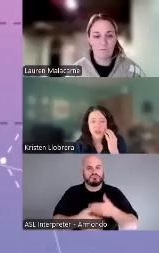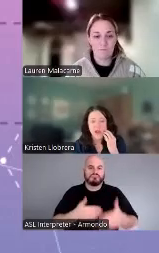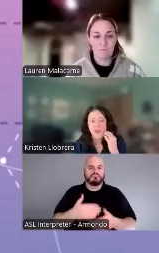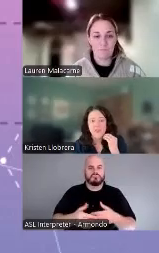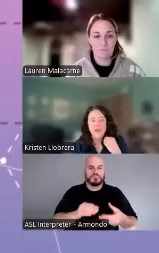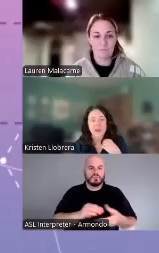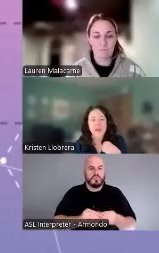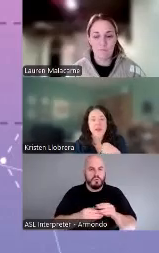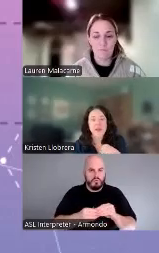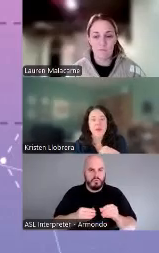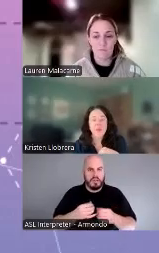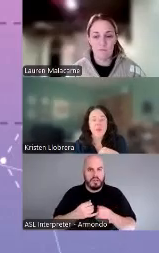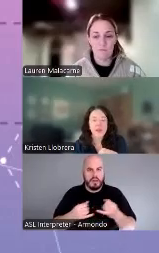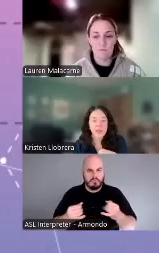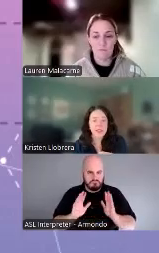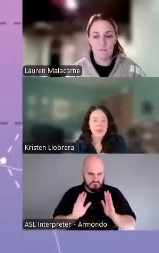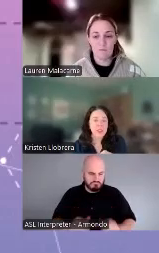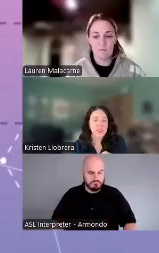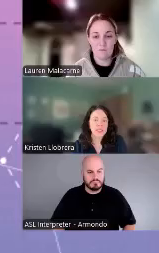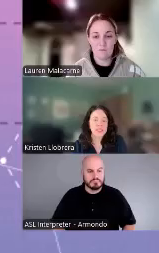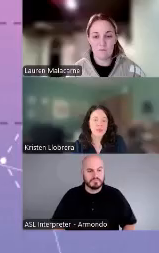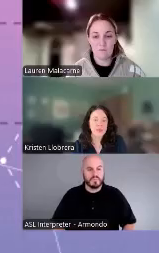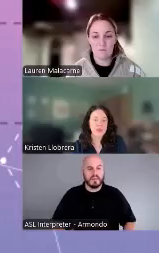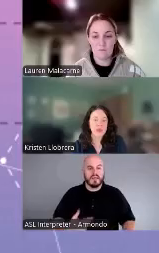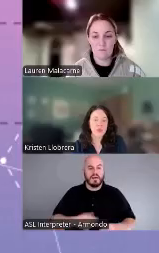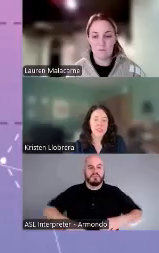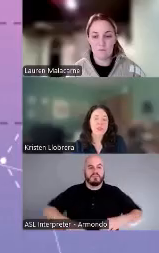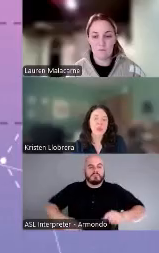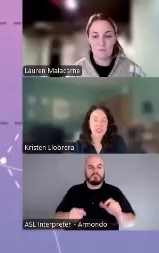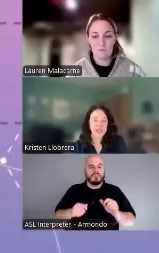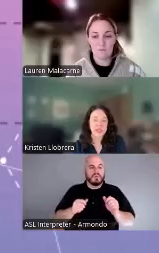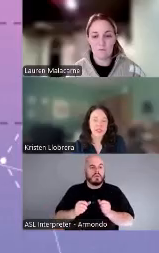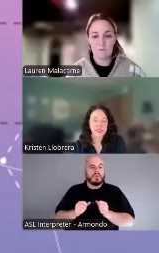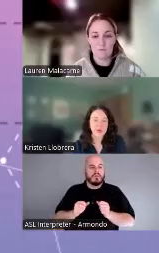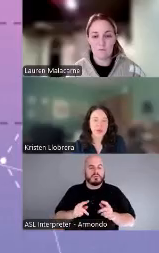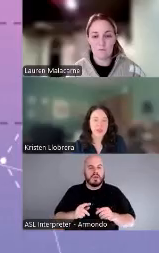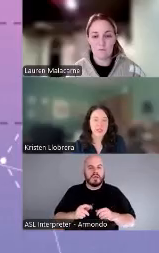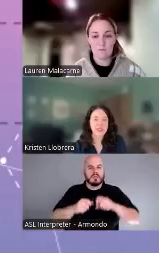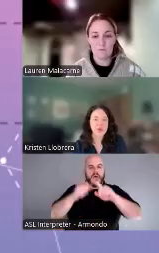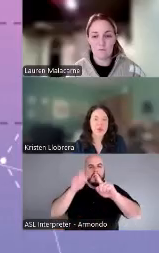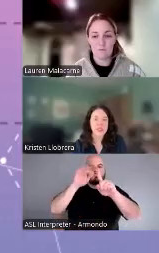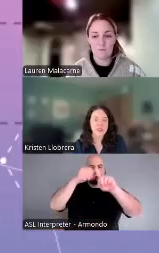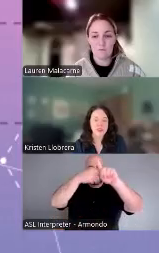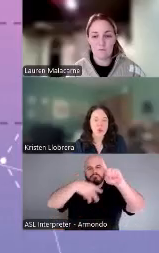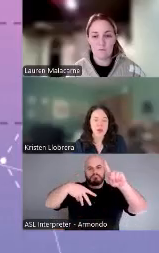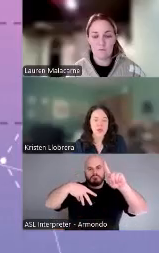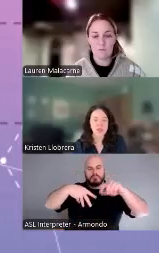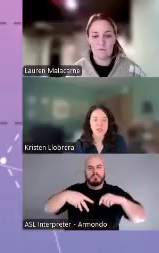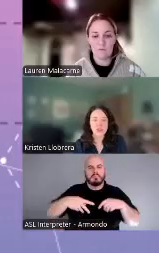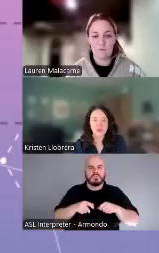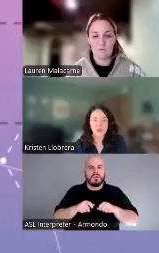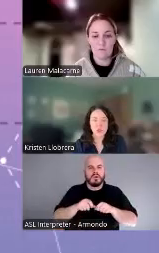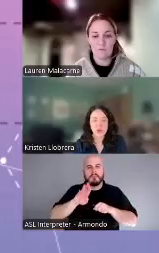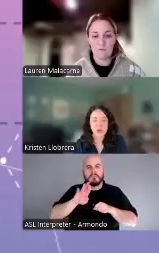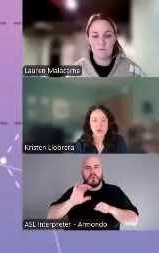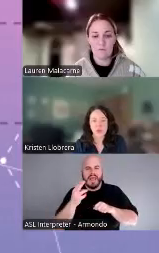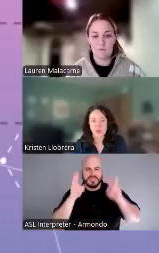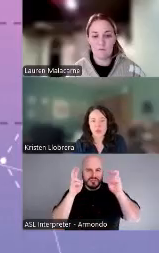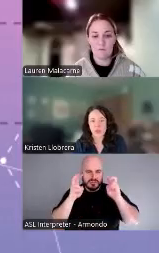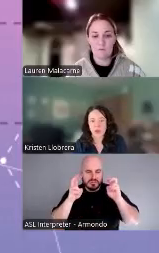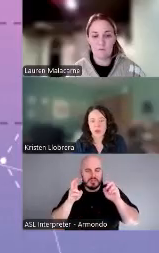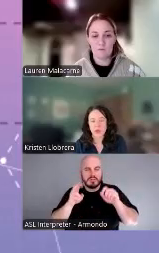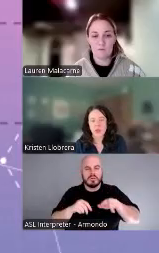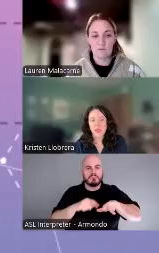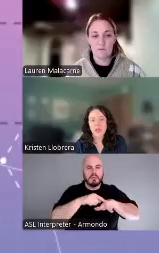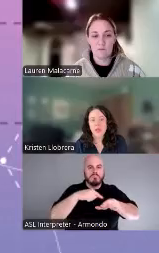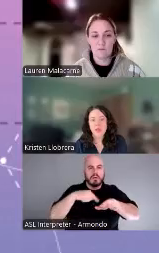they start off with this, which has branching in storyline. So this is where they choose whether they want to